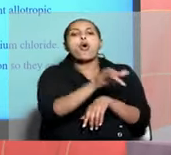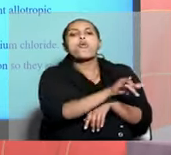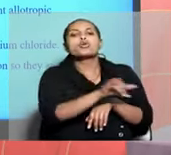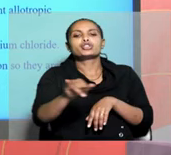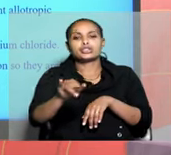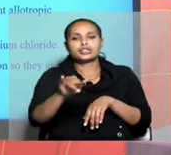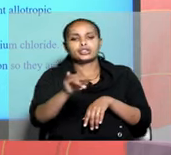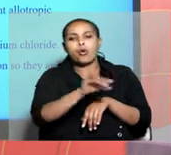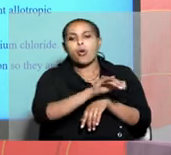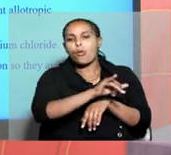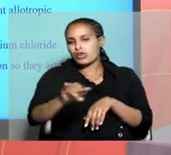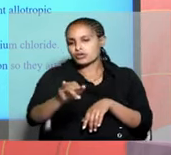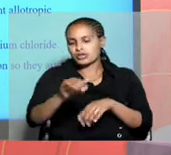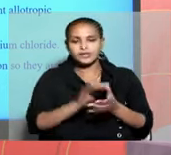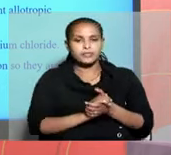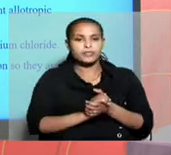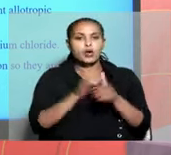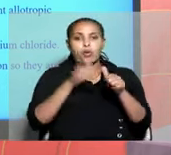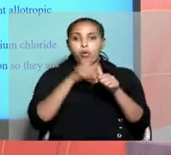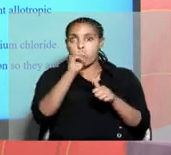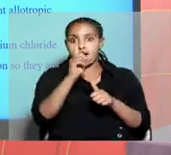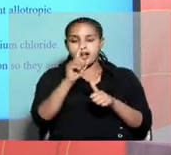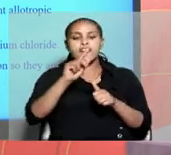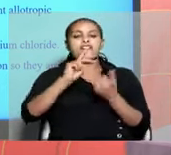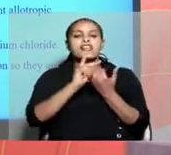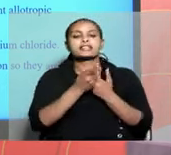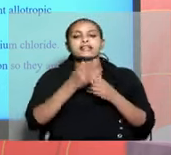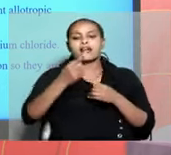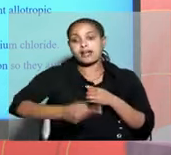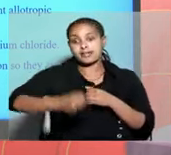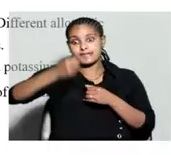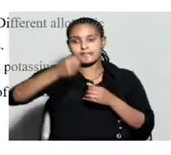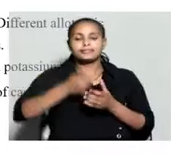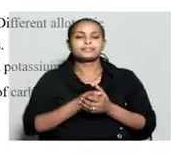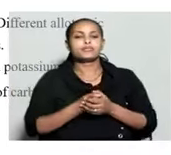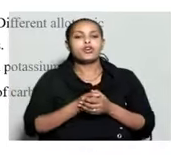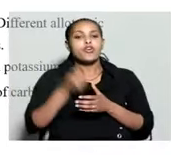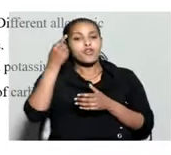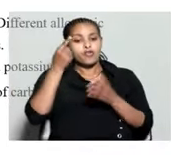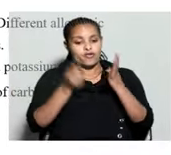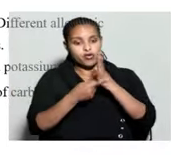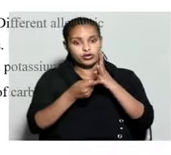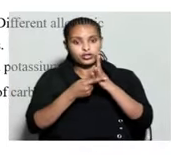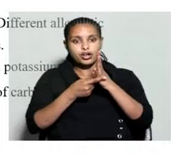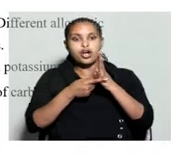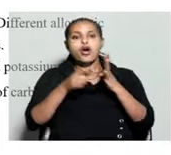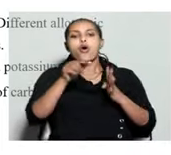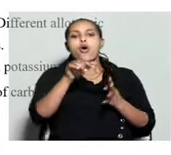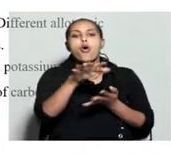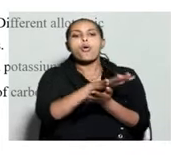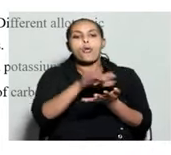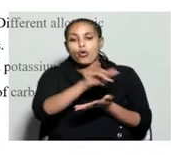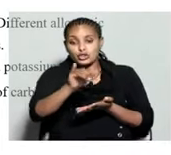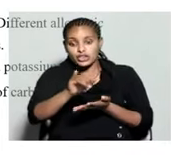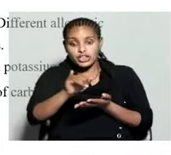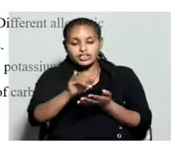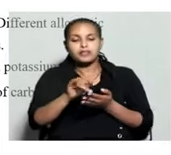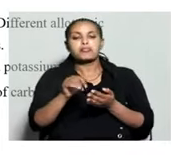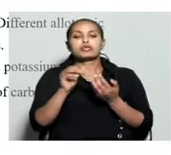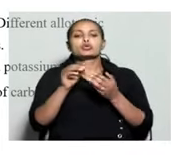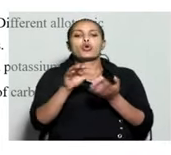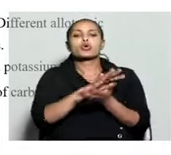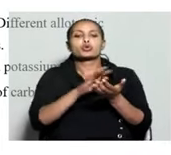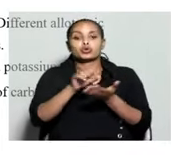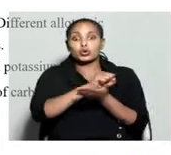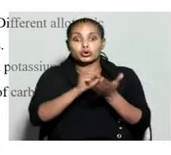homogeneous. Homogeneous is one phase gas. 4. A homogeneous solution is a